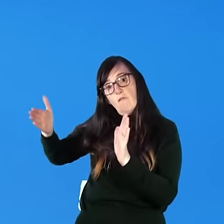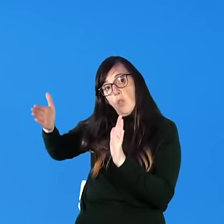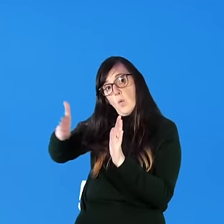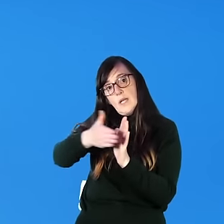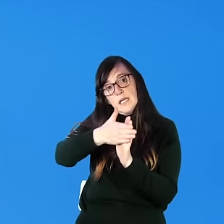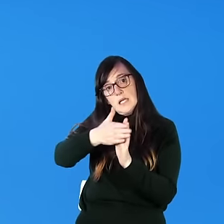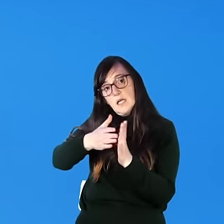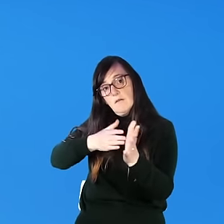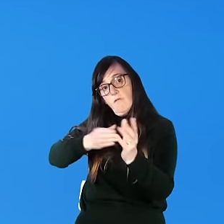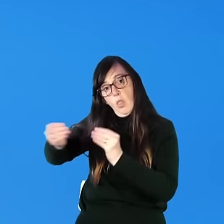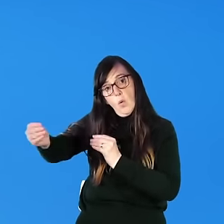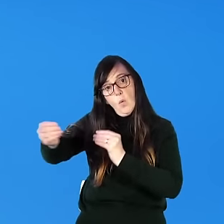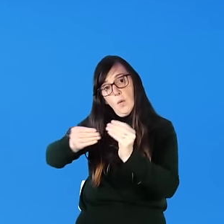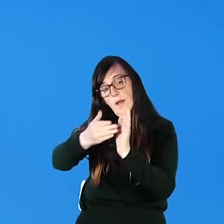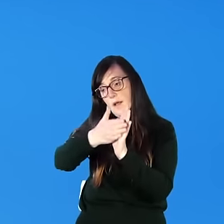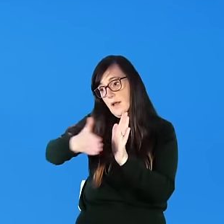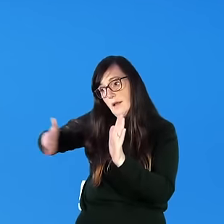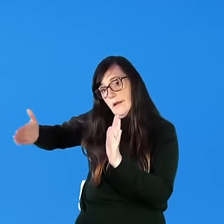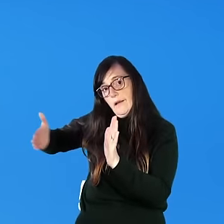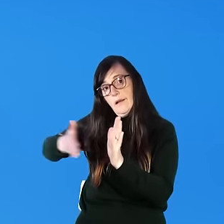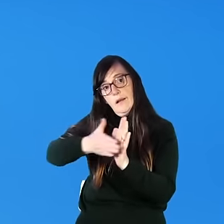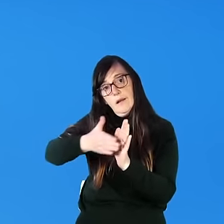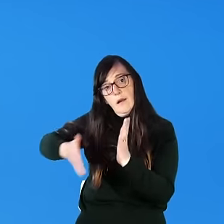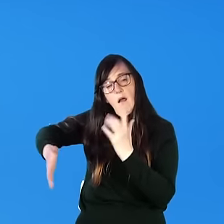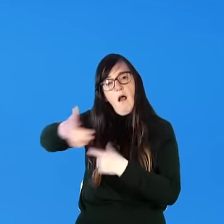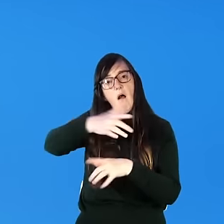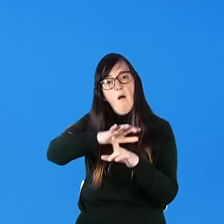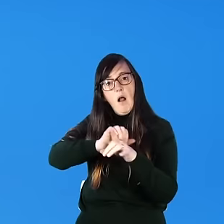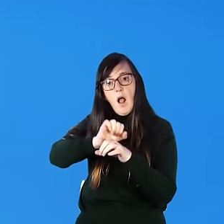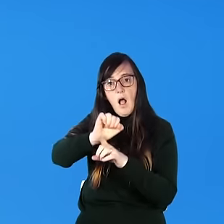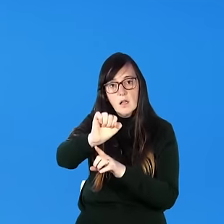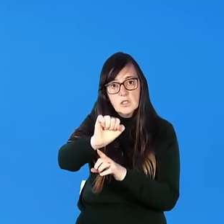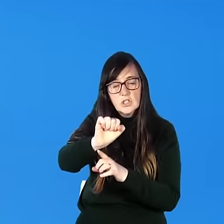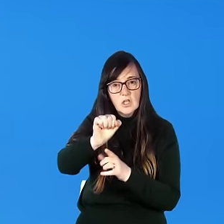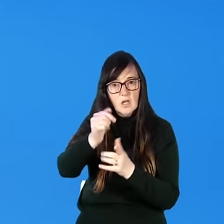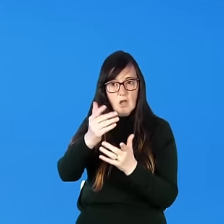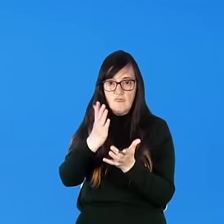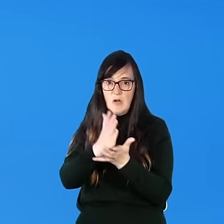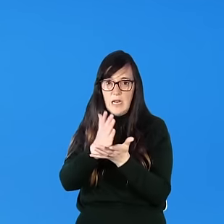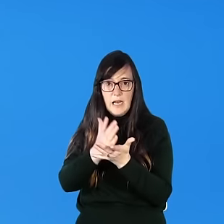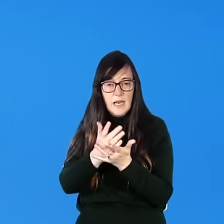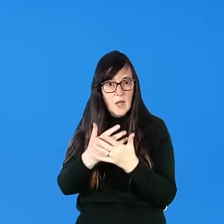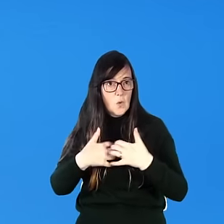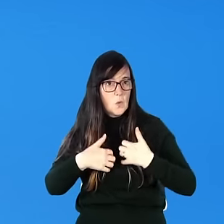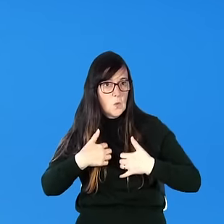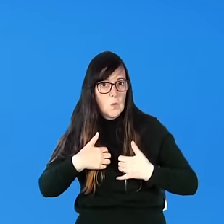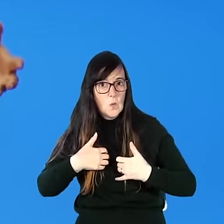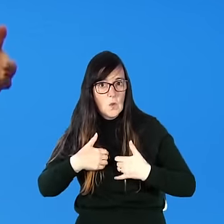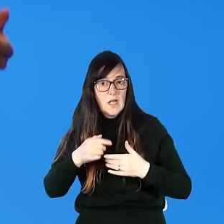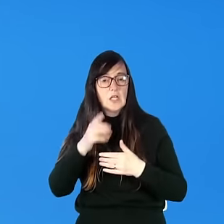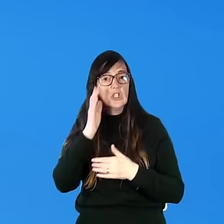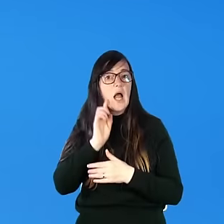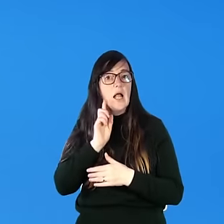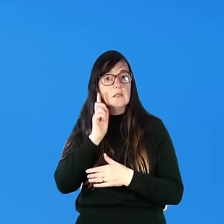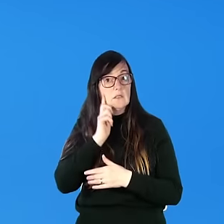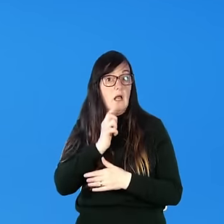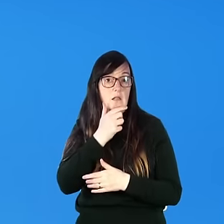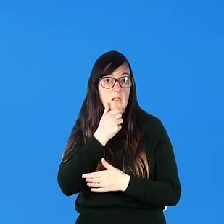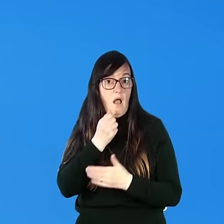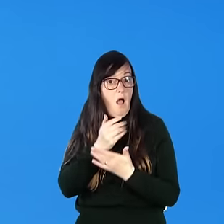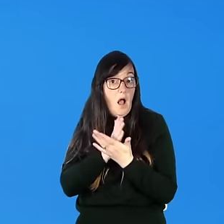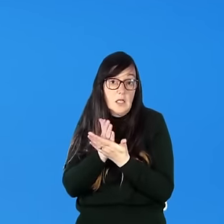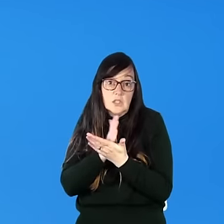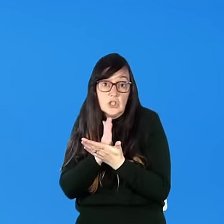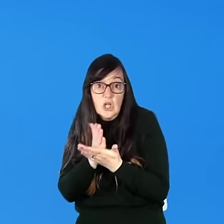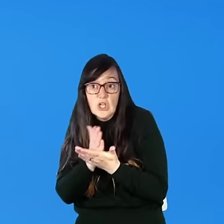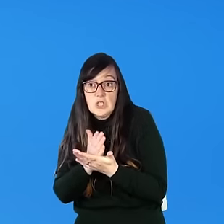continuum. Our culture thrives on gender uncertainty today. We can be whoever we want